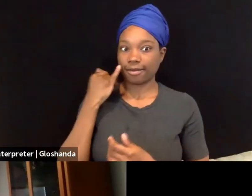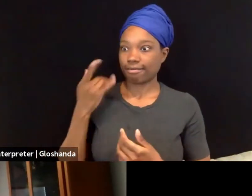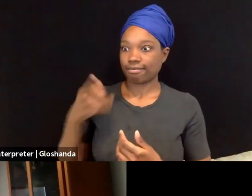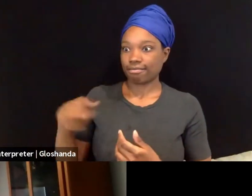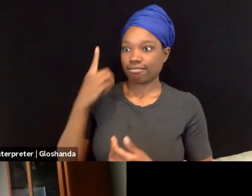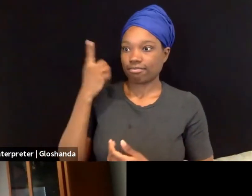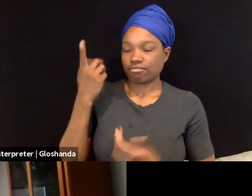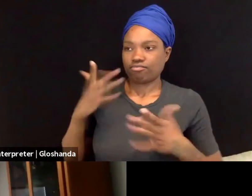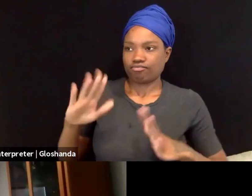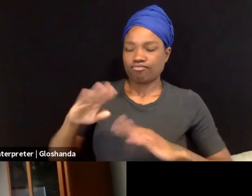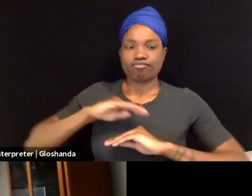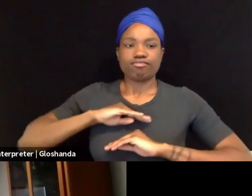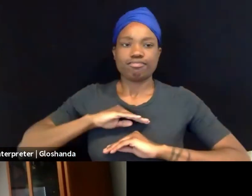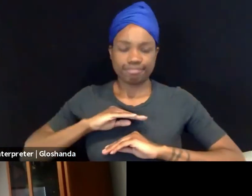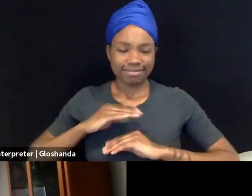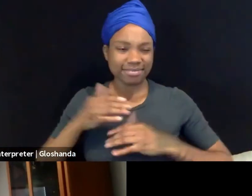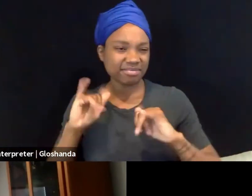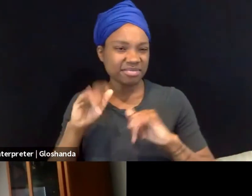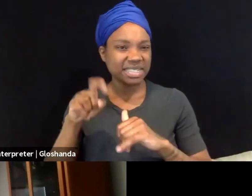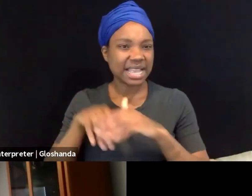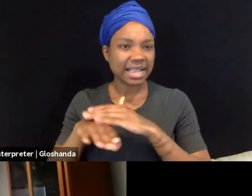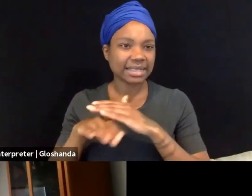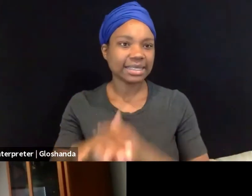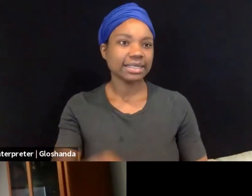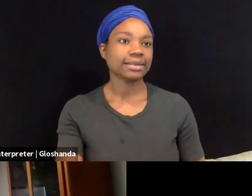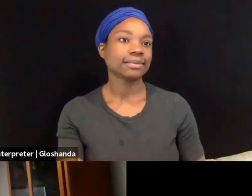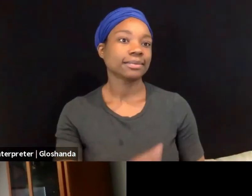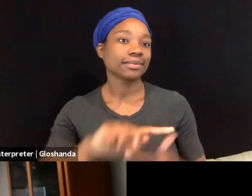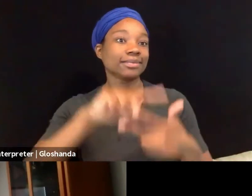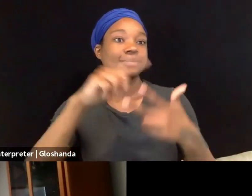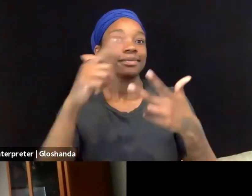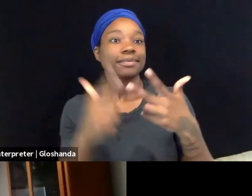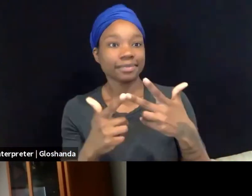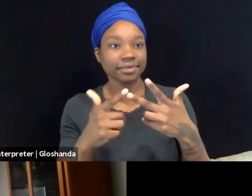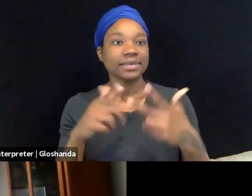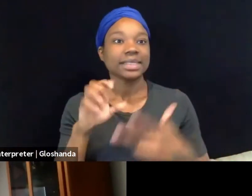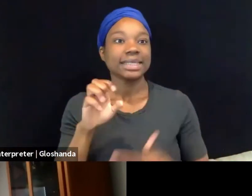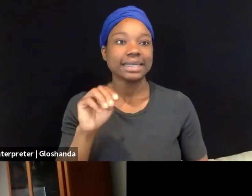third speaker will be Emily Feenstra, and she is the Managing Director of